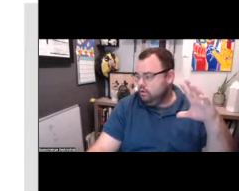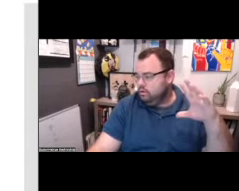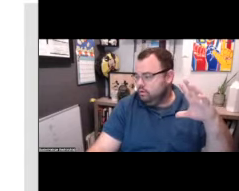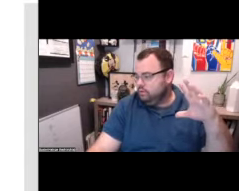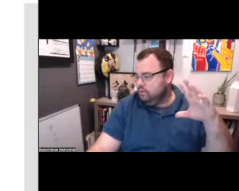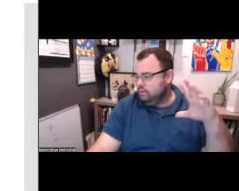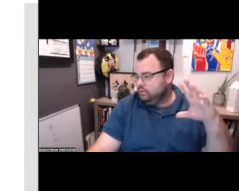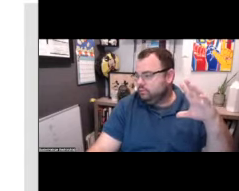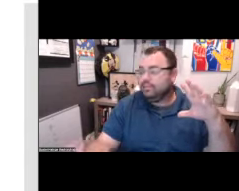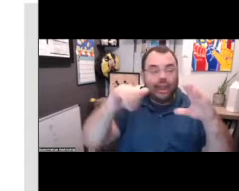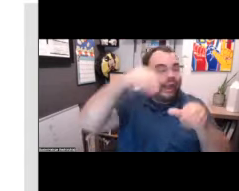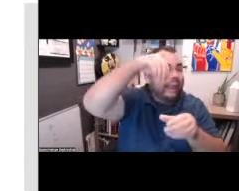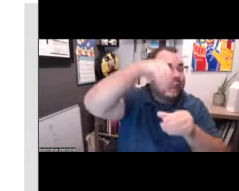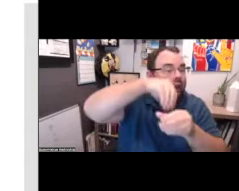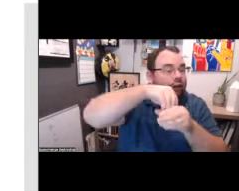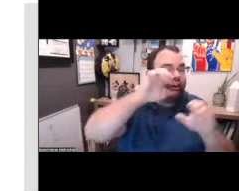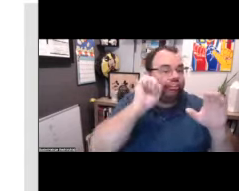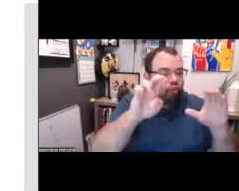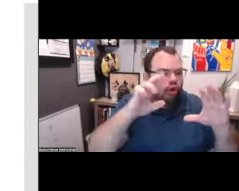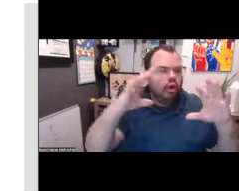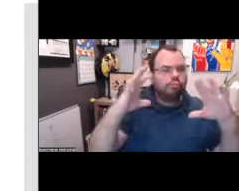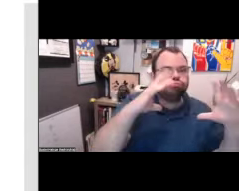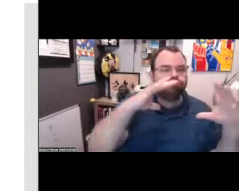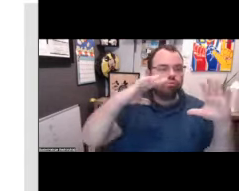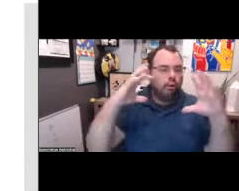the cochlear right here,